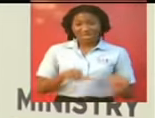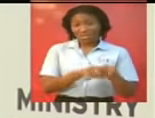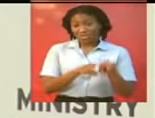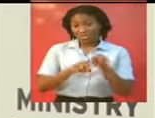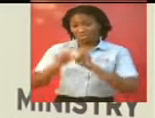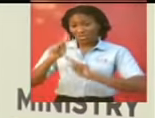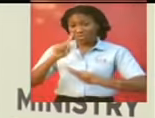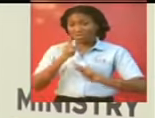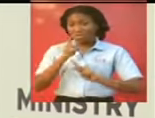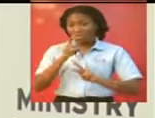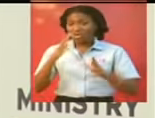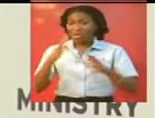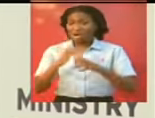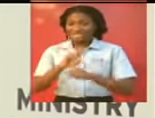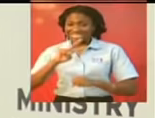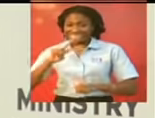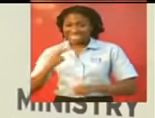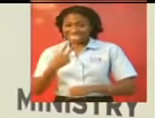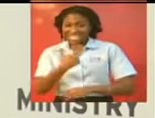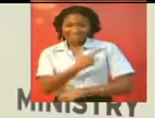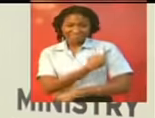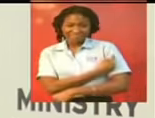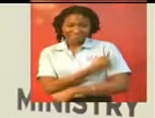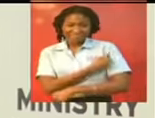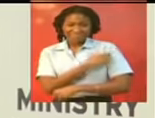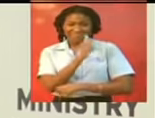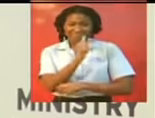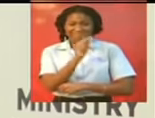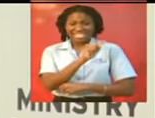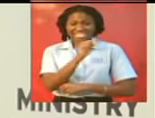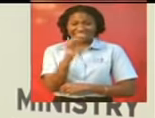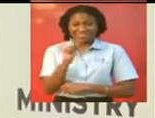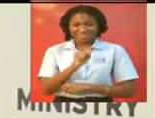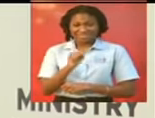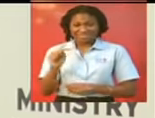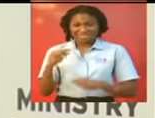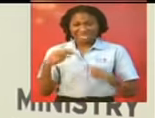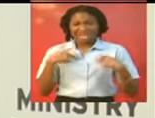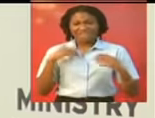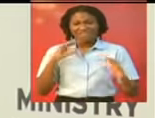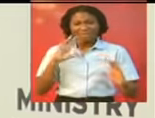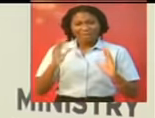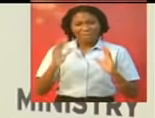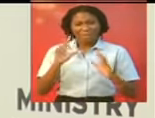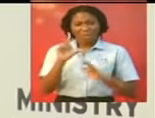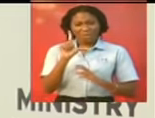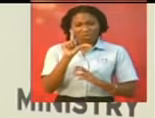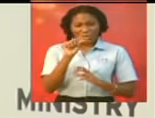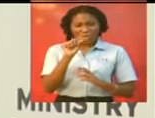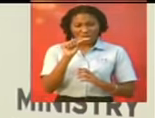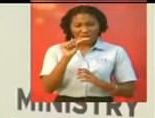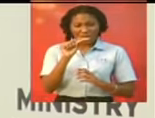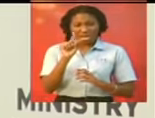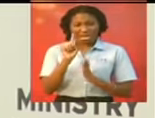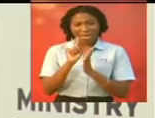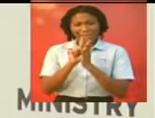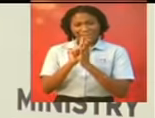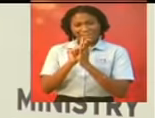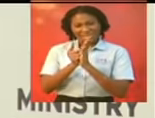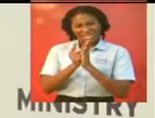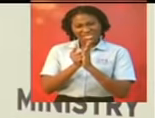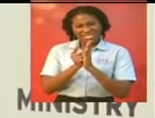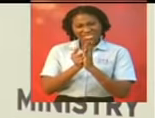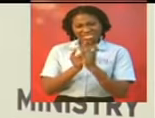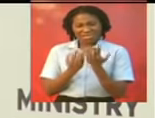AstraZeneca. We have a standard of about 20 minutes at a site in terms